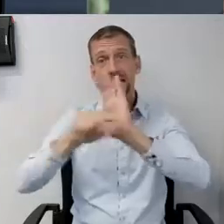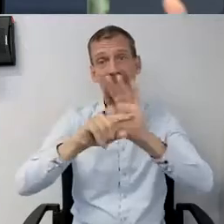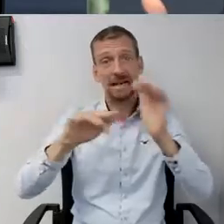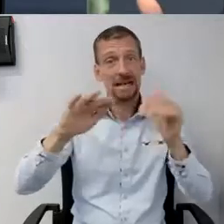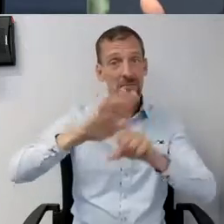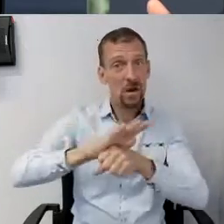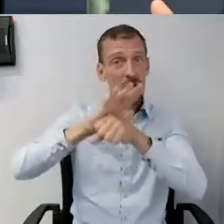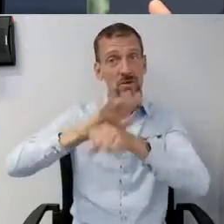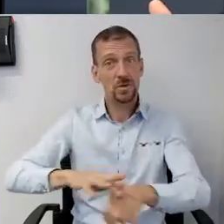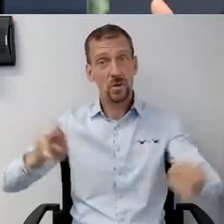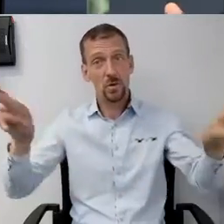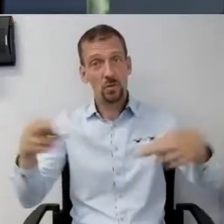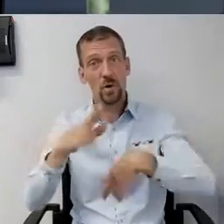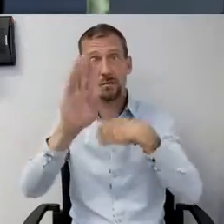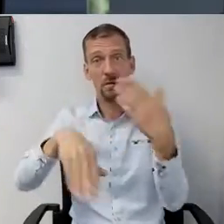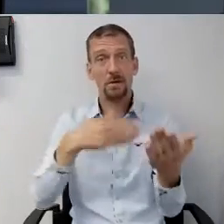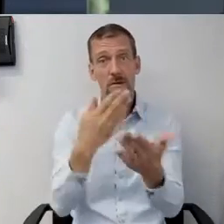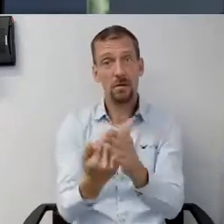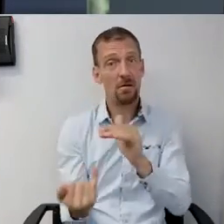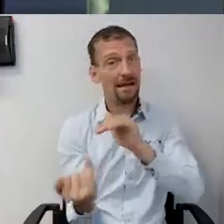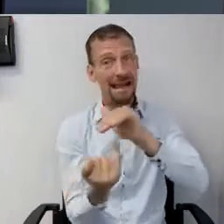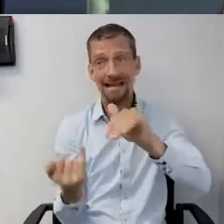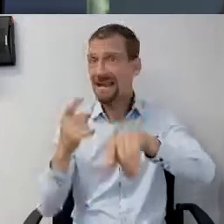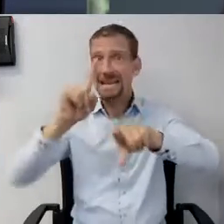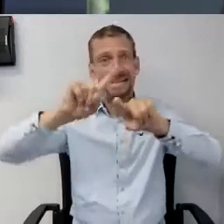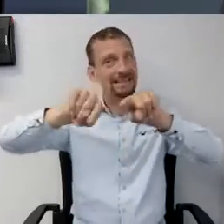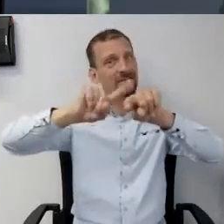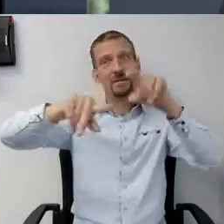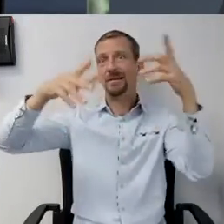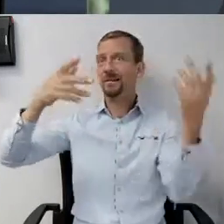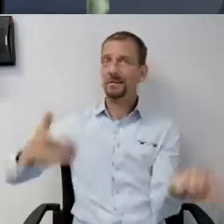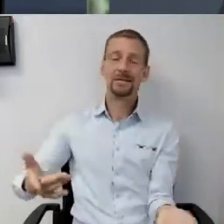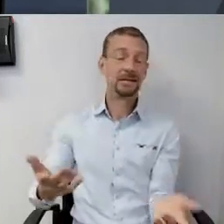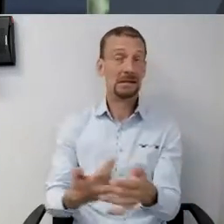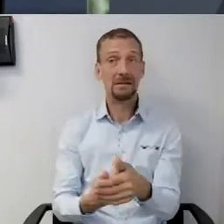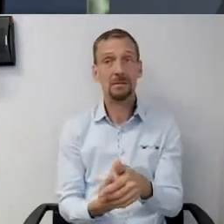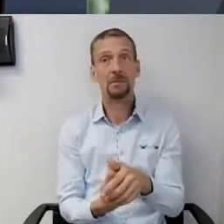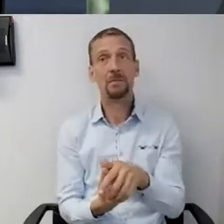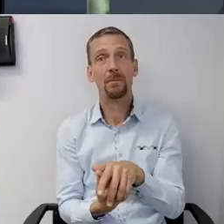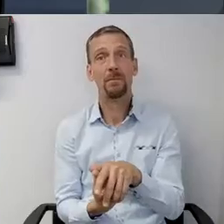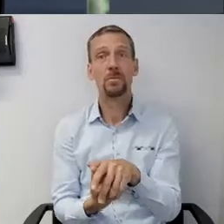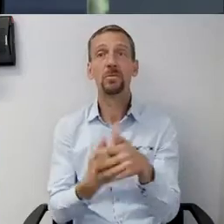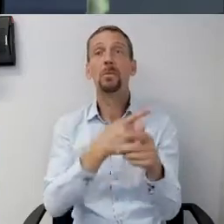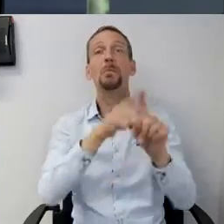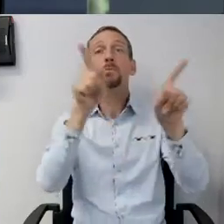rooms and treat everyone as in isolation. So we're obviously